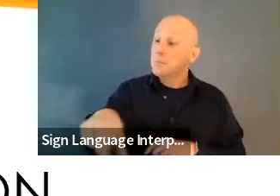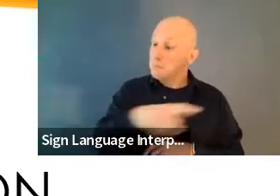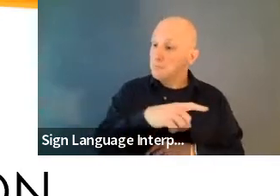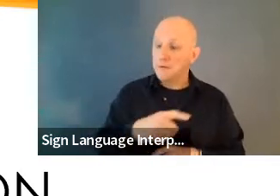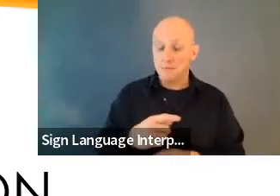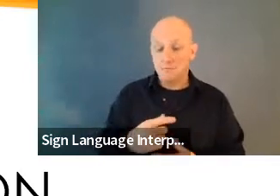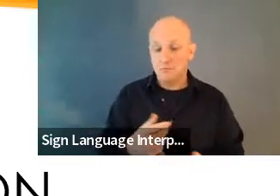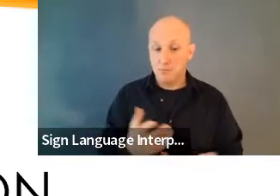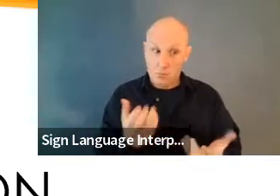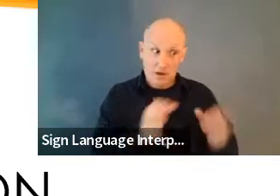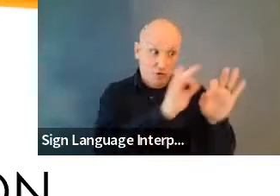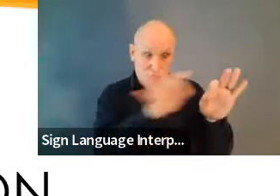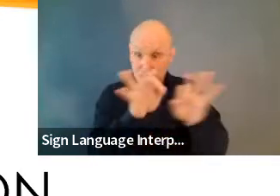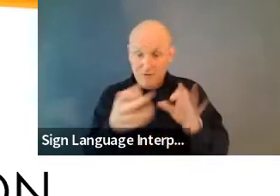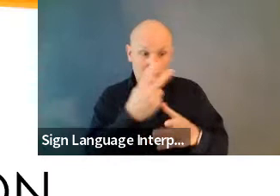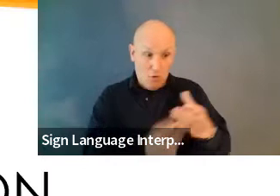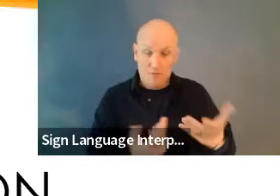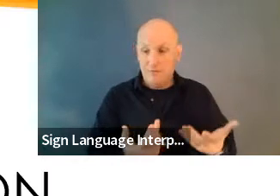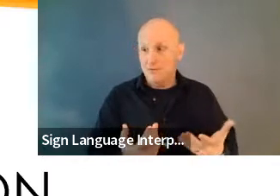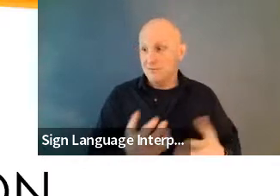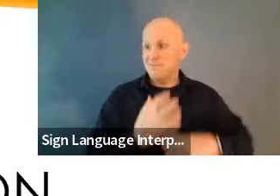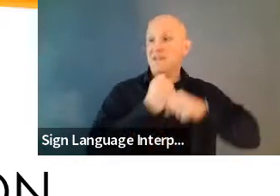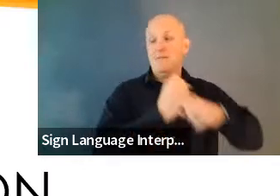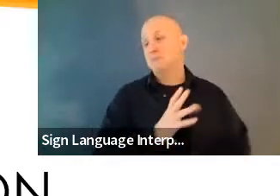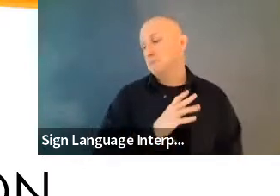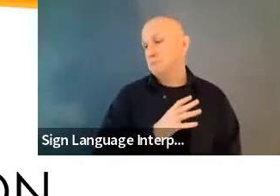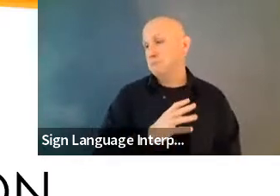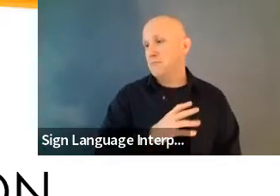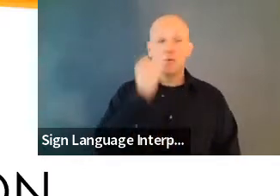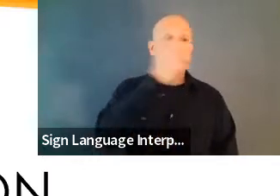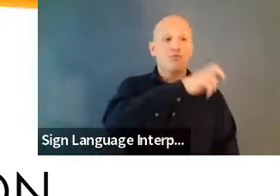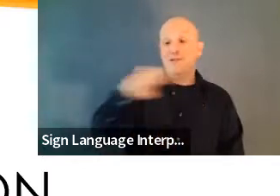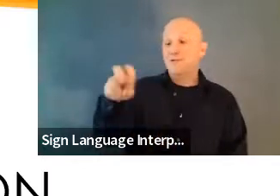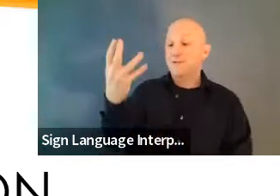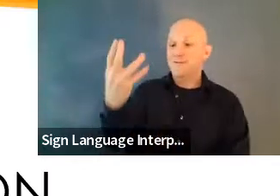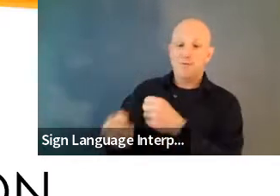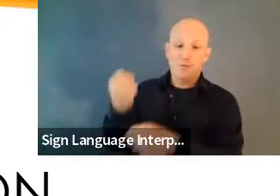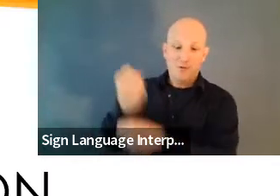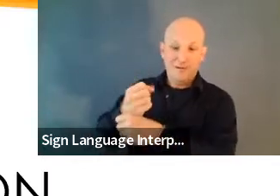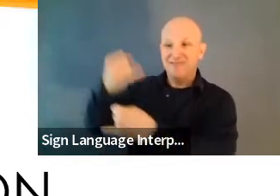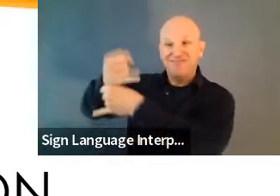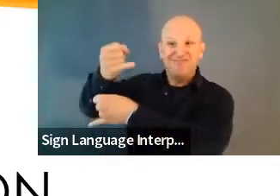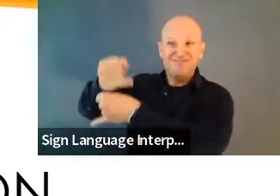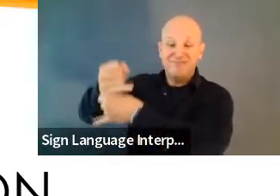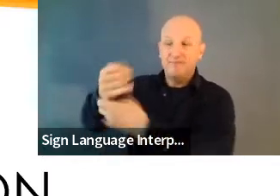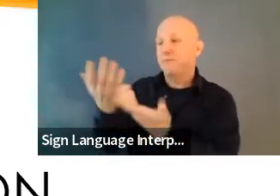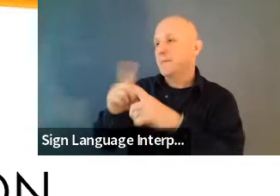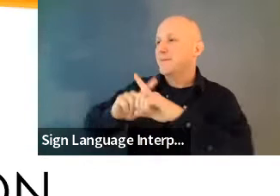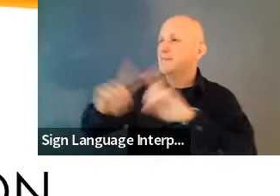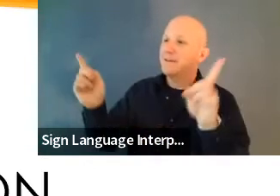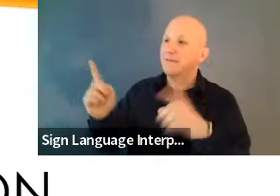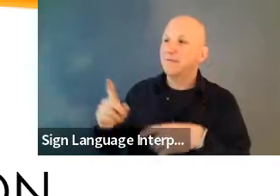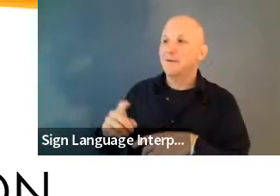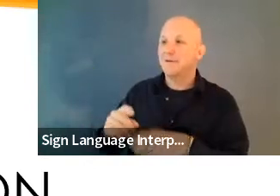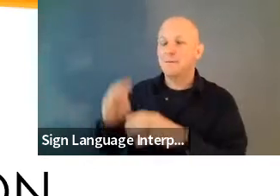degrees. Then if they're transferring to a 4-year institution, they'll pick a different major, maybe some sort of pre-law major or something